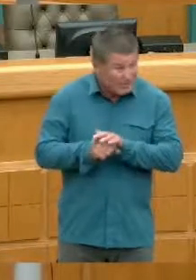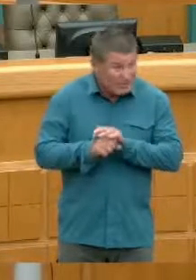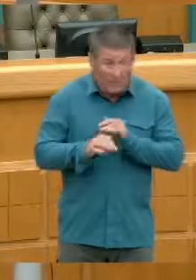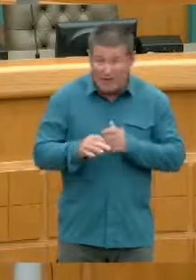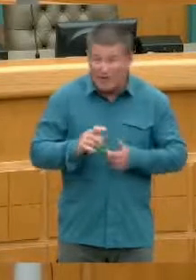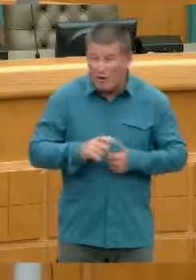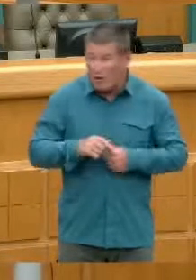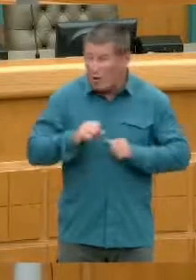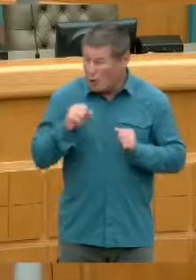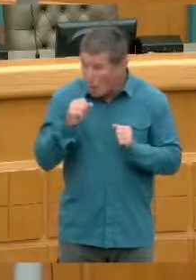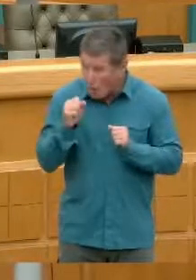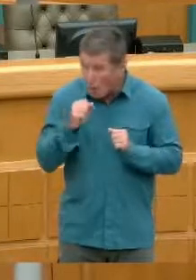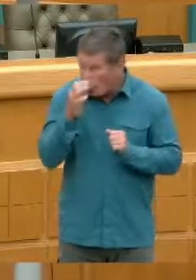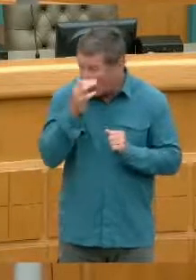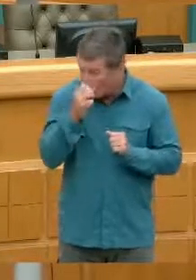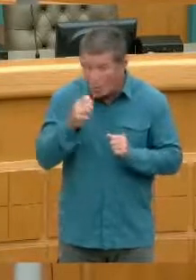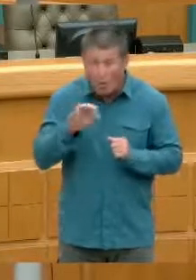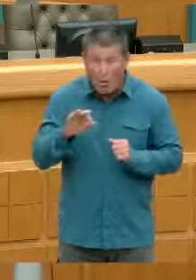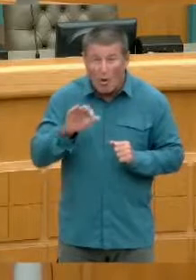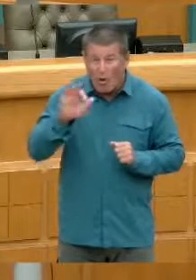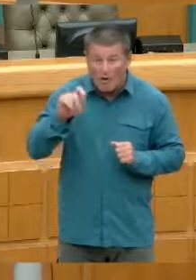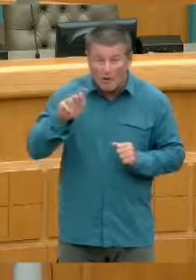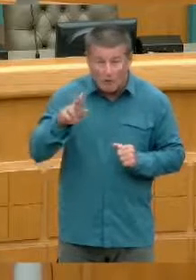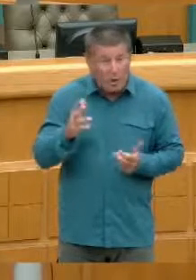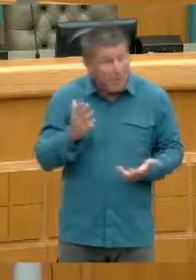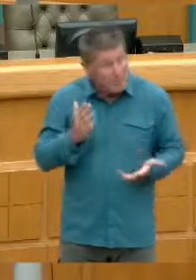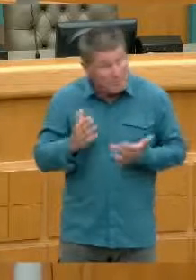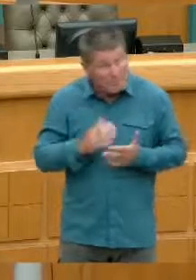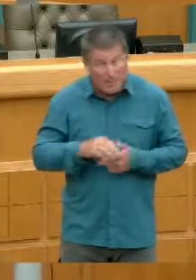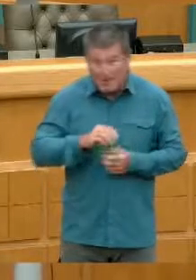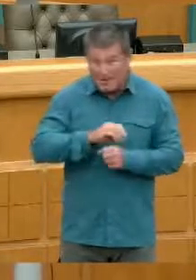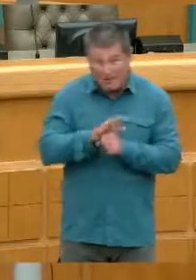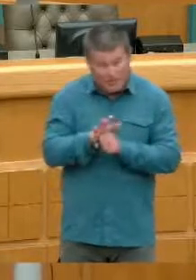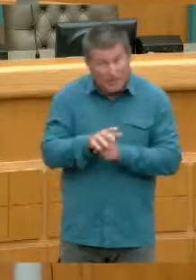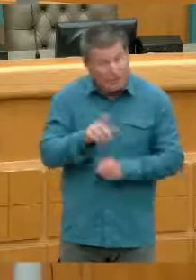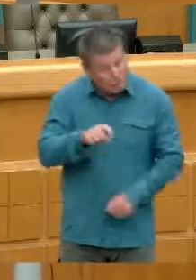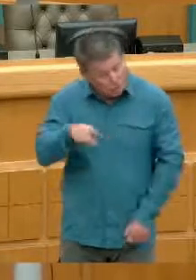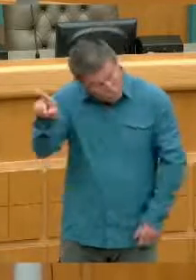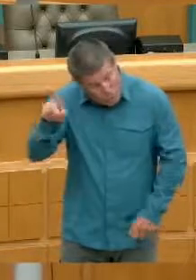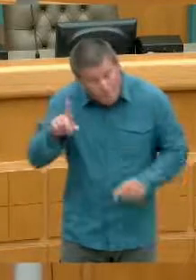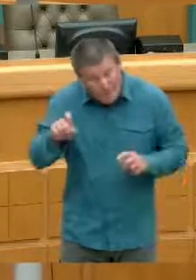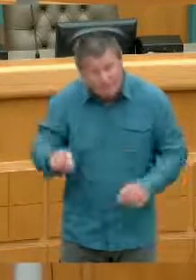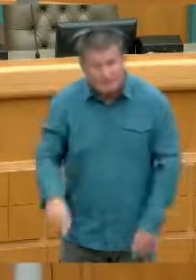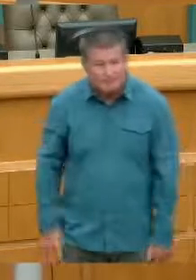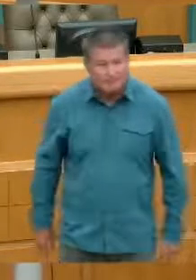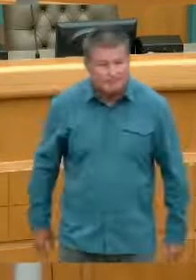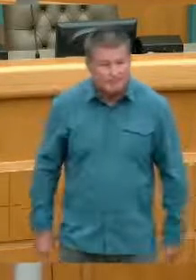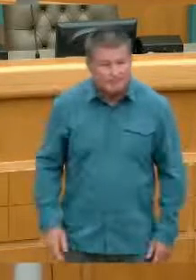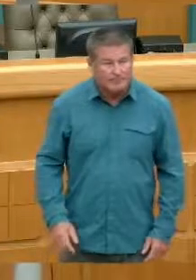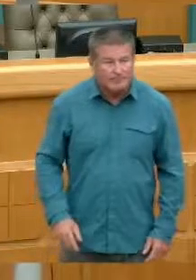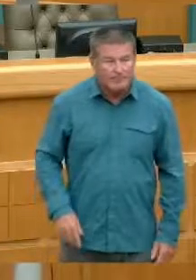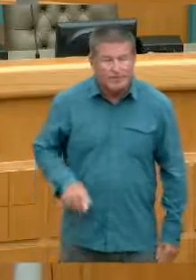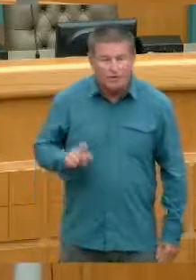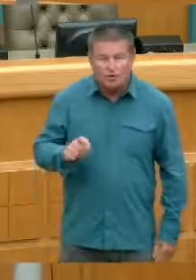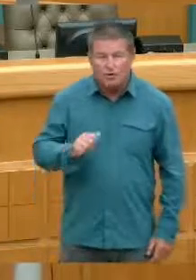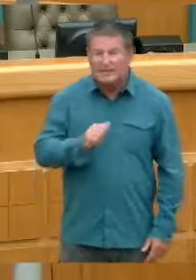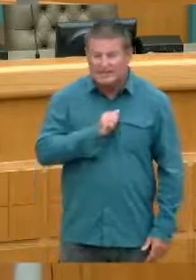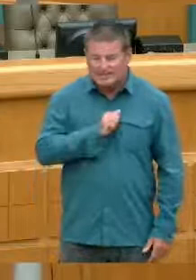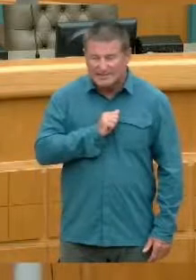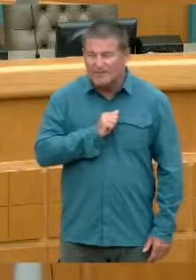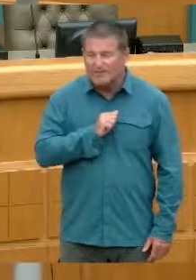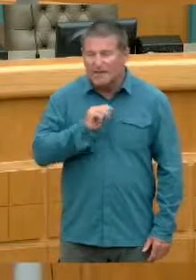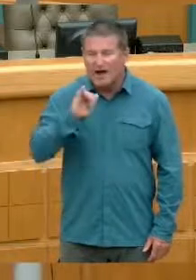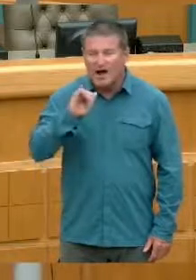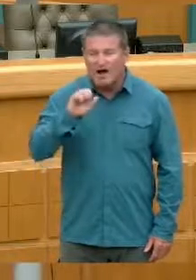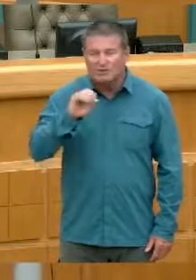flu indicates that it might be COVID, and you should get tested for that. And you should self-isolate